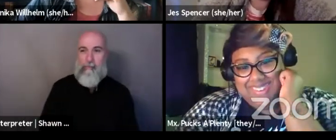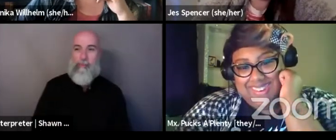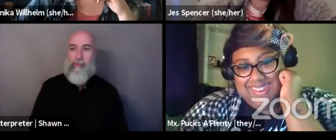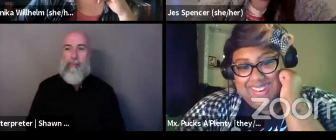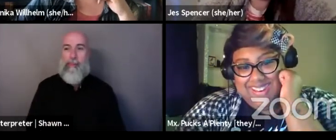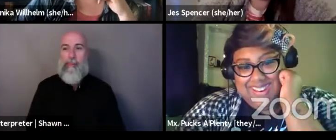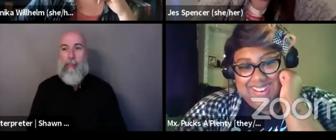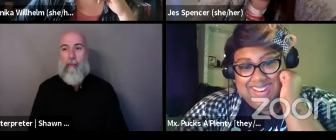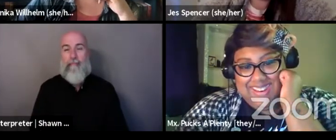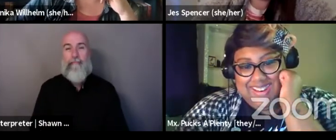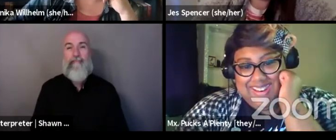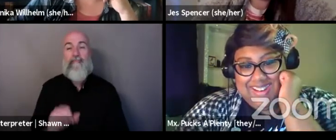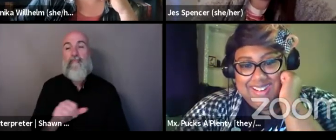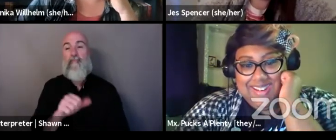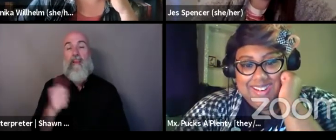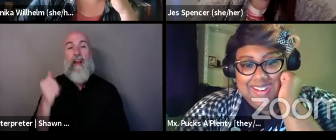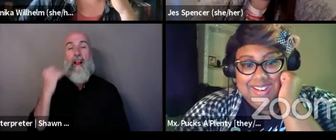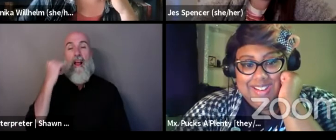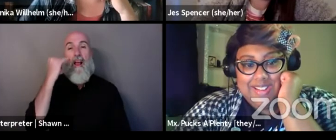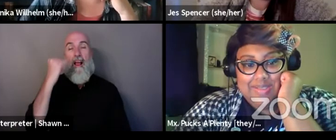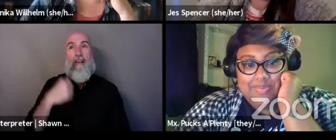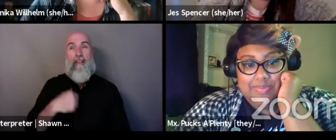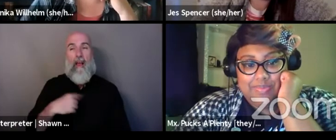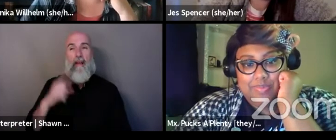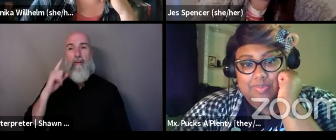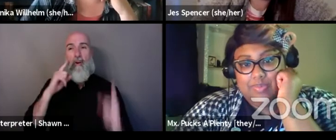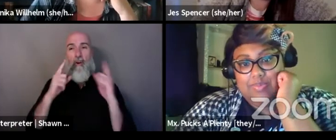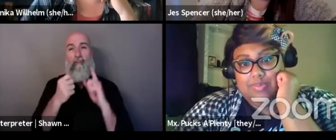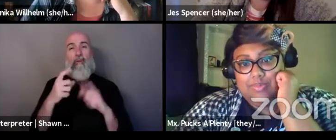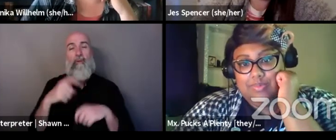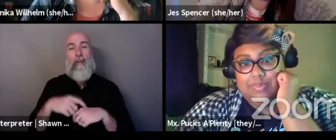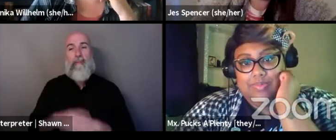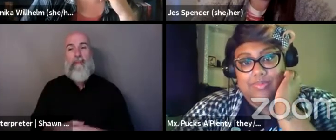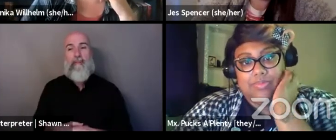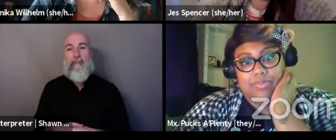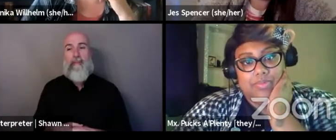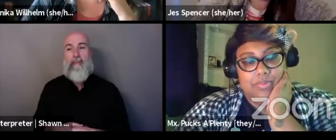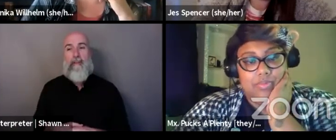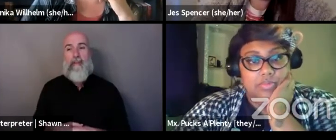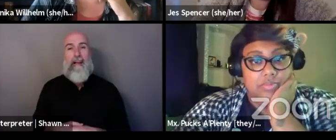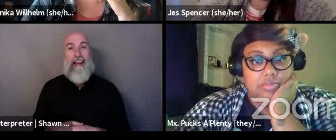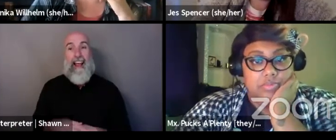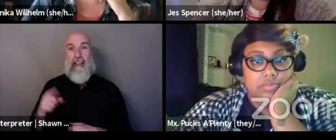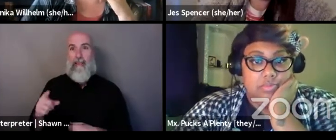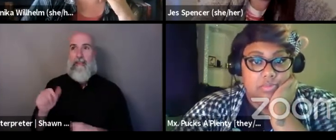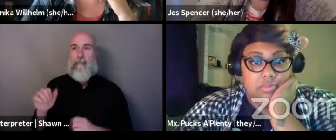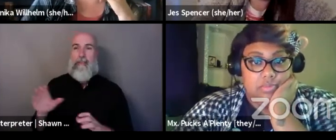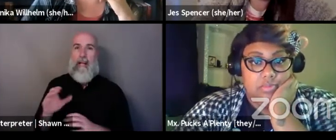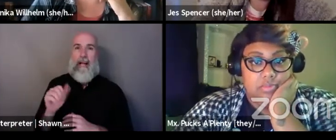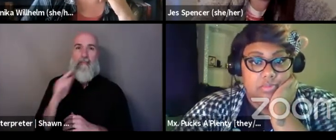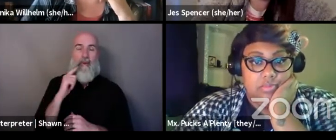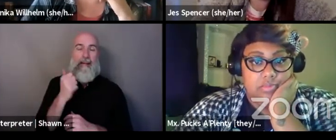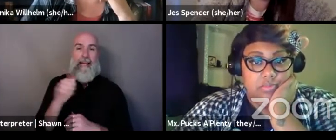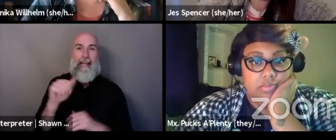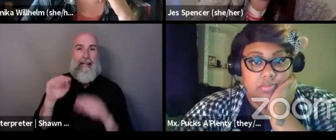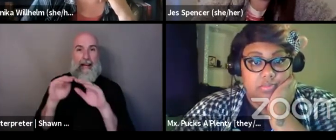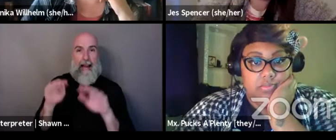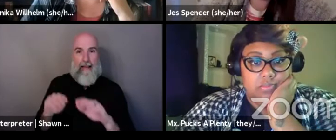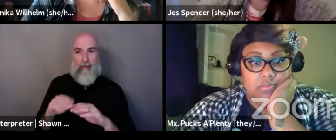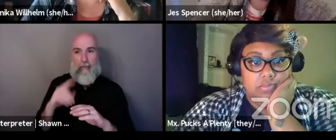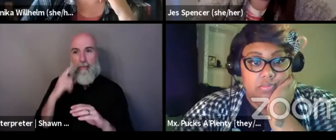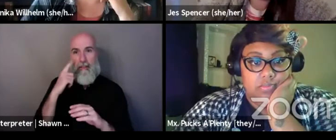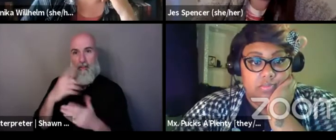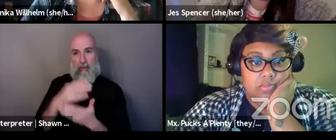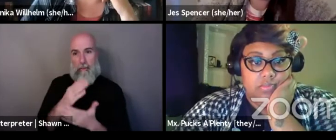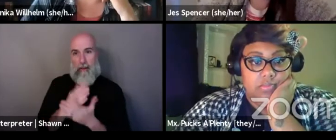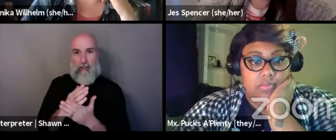So another idea that I've heard a couple times is, for example, and this can be done at any level of theater, again, because your budget is a